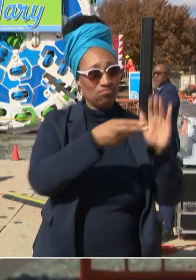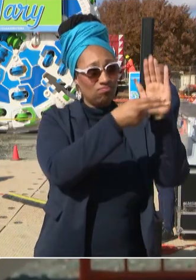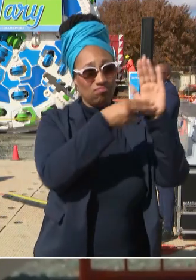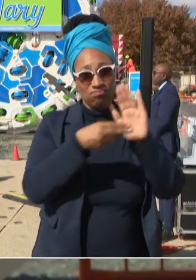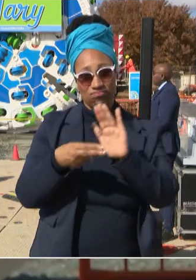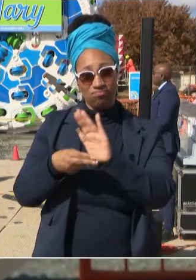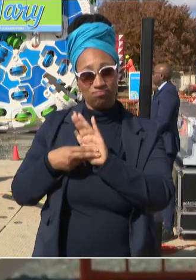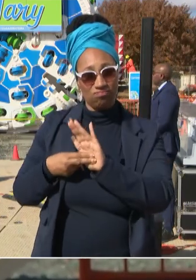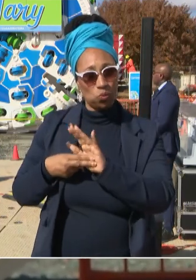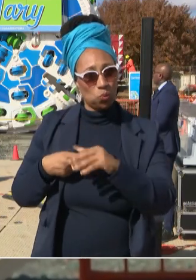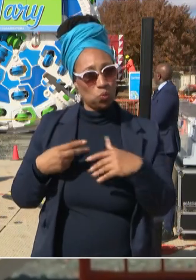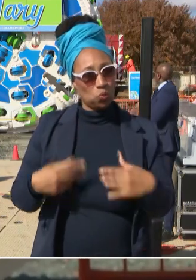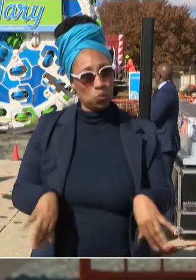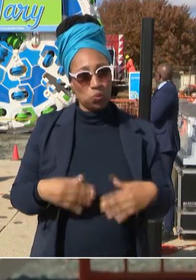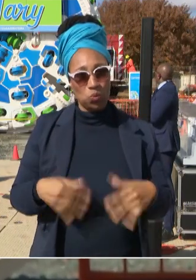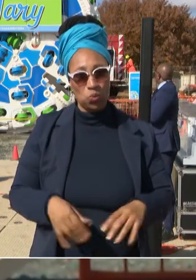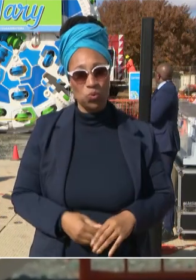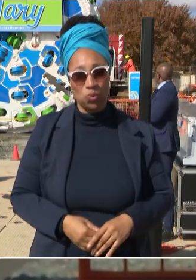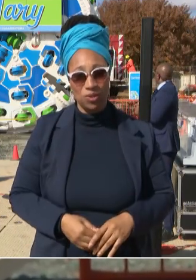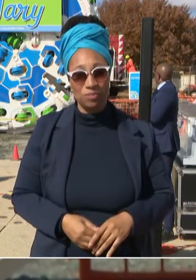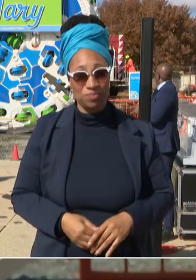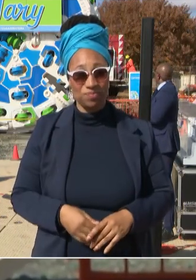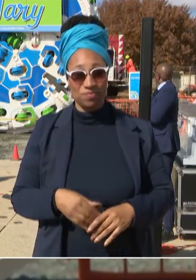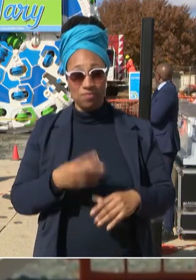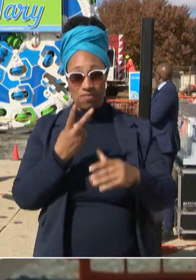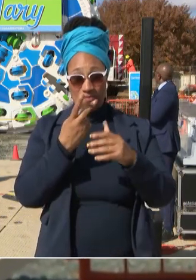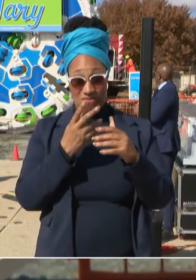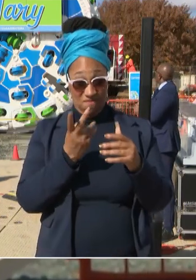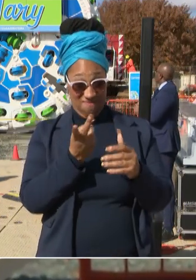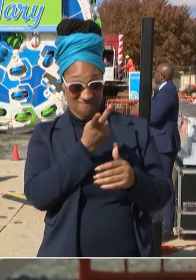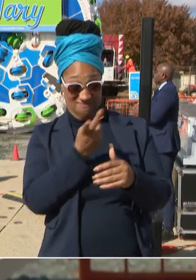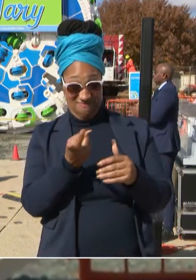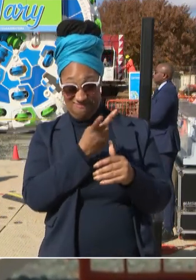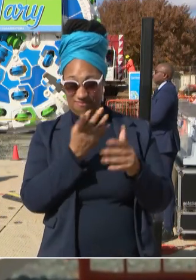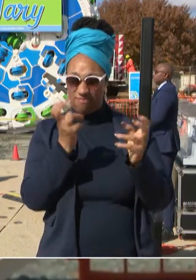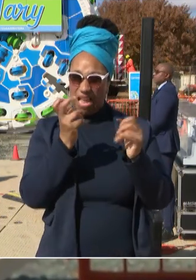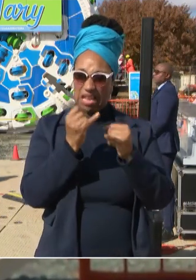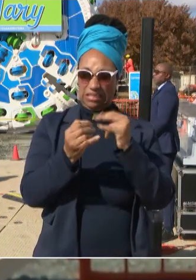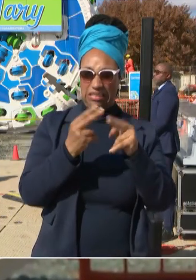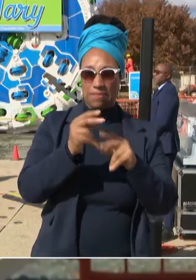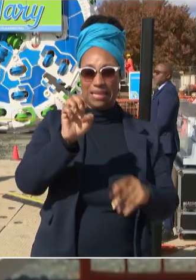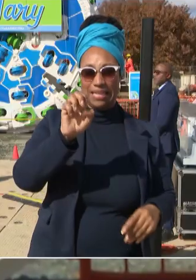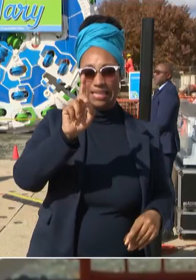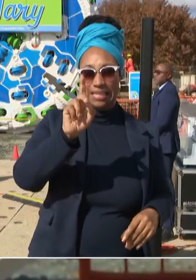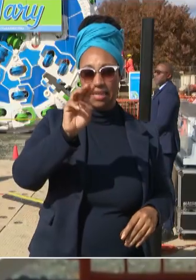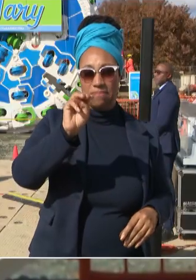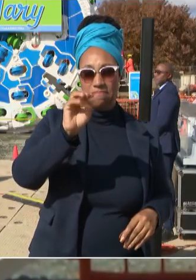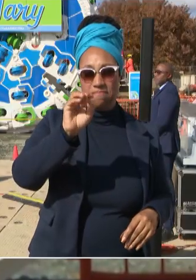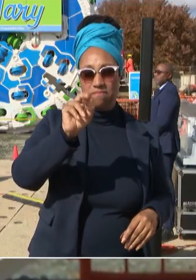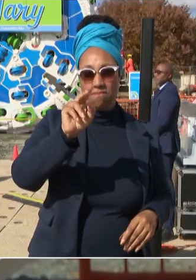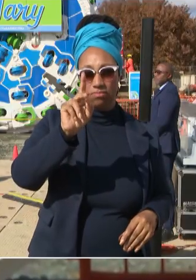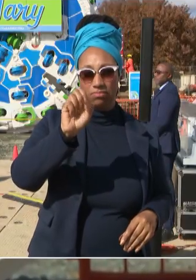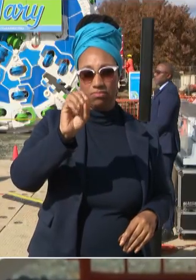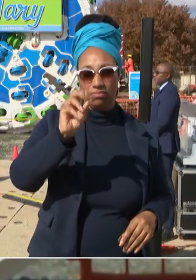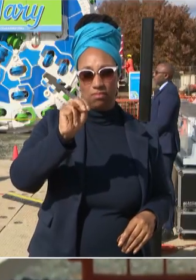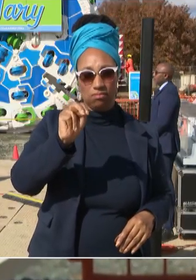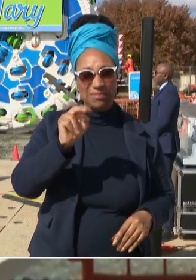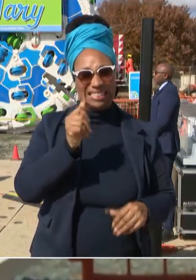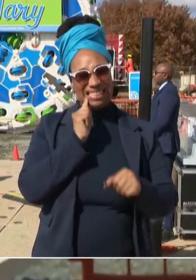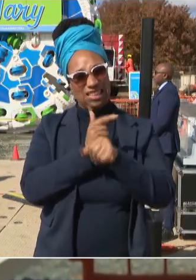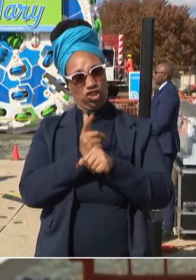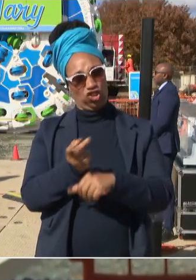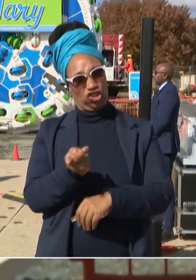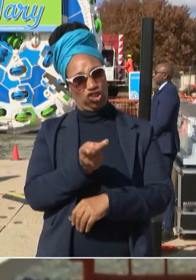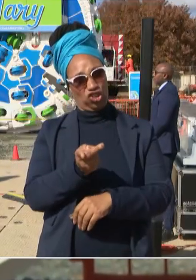Sisters, 2 abolitionists who began their escape from slavery along the Potomac River. And so